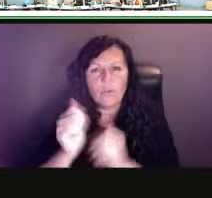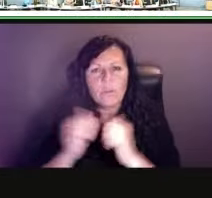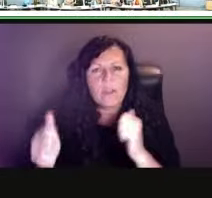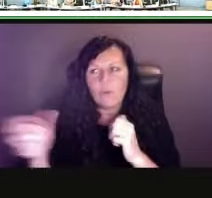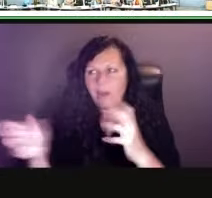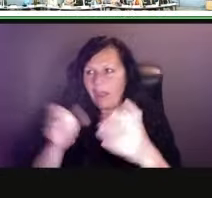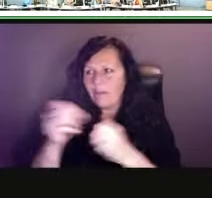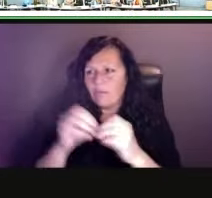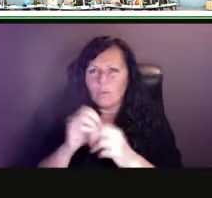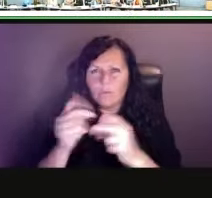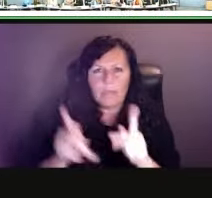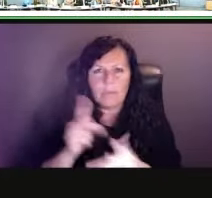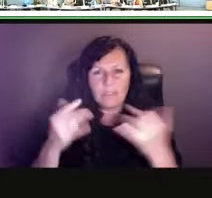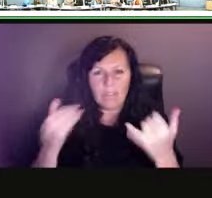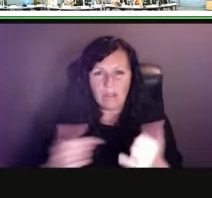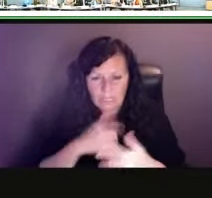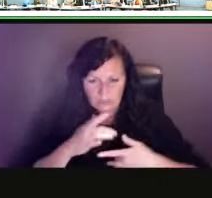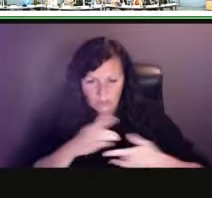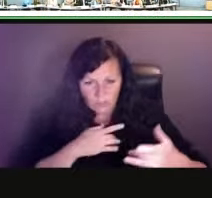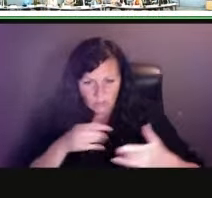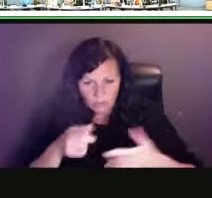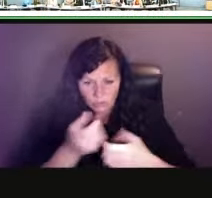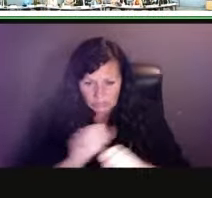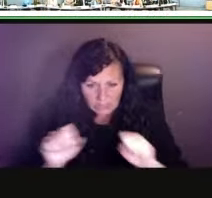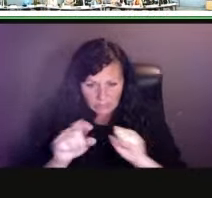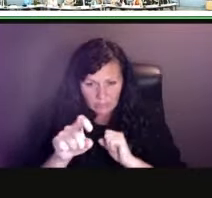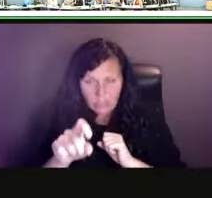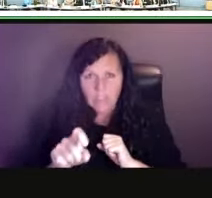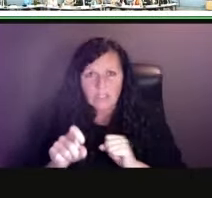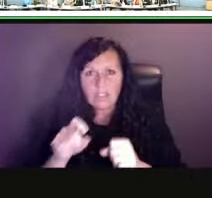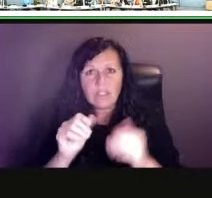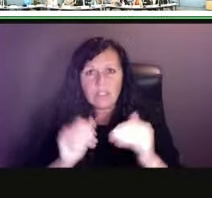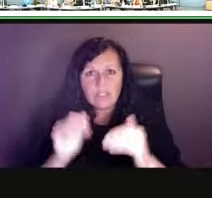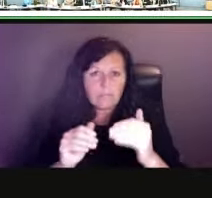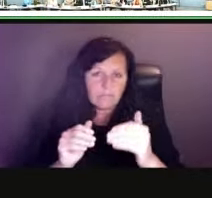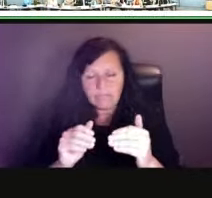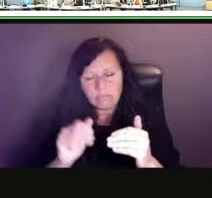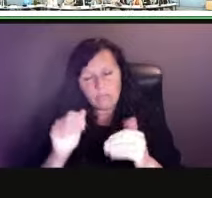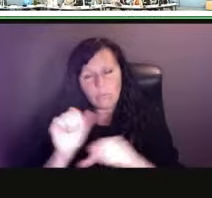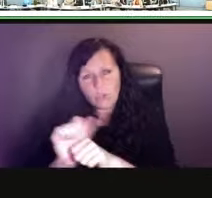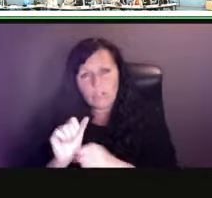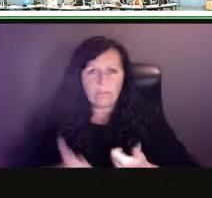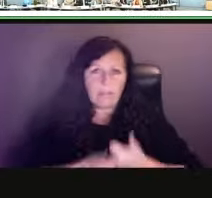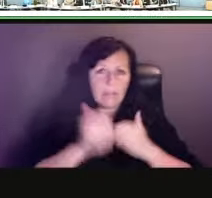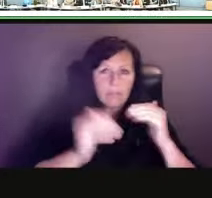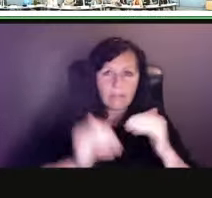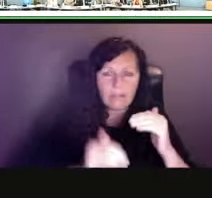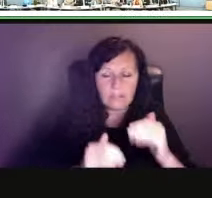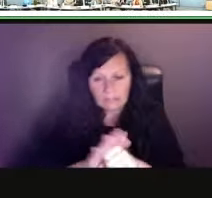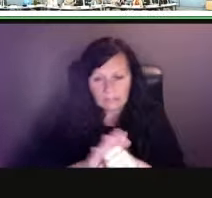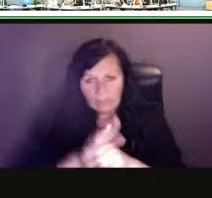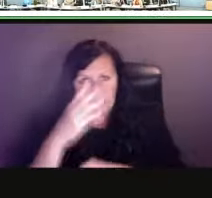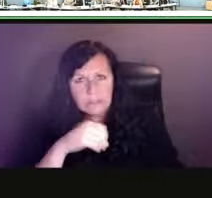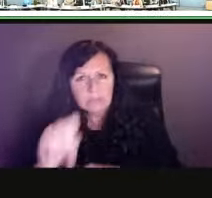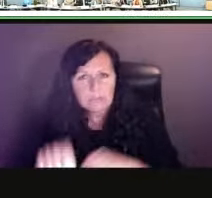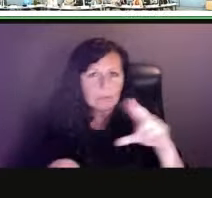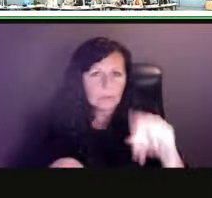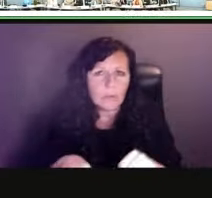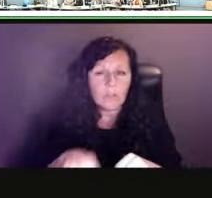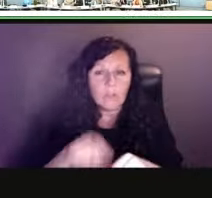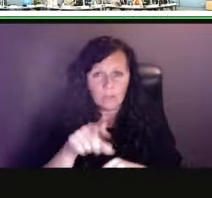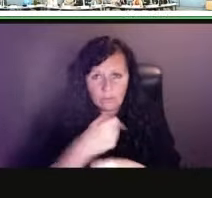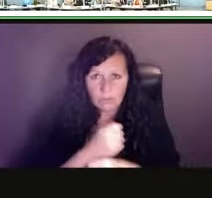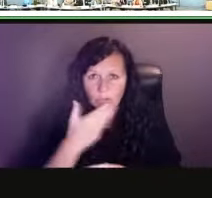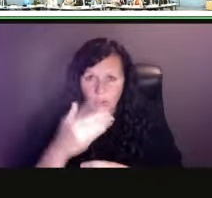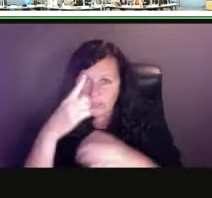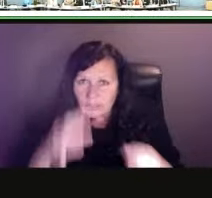about their safety. Are they getting enough rest? Is their work-life balance appropriate? Are they making good decisions, safe decisions?